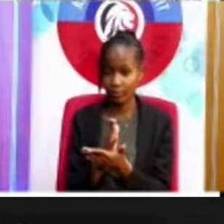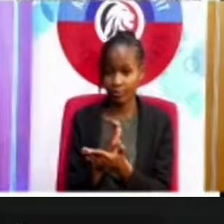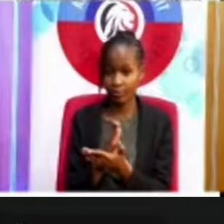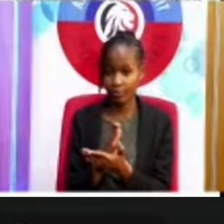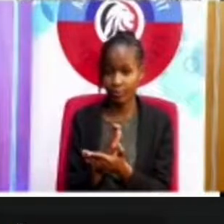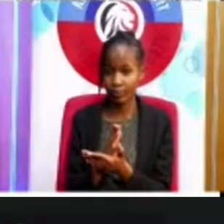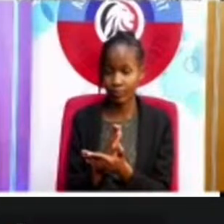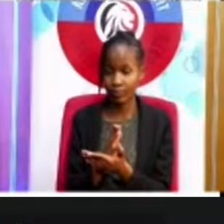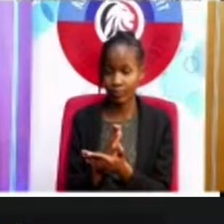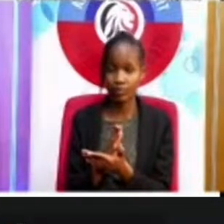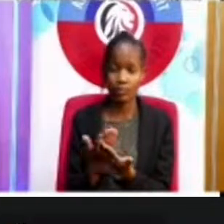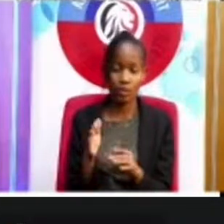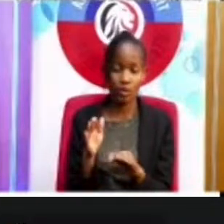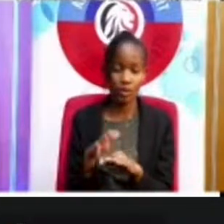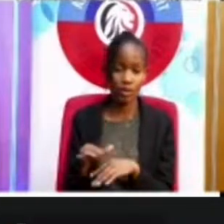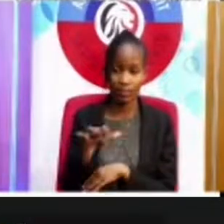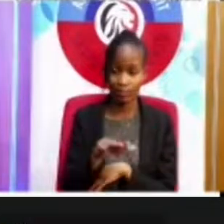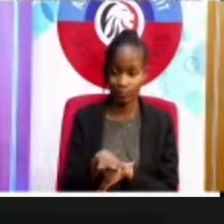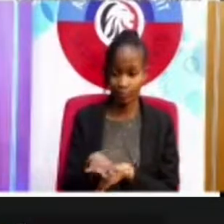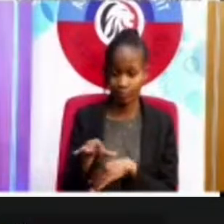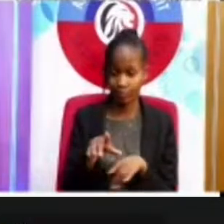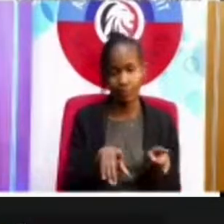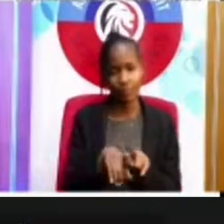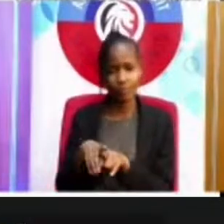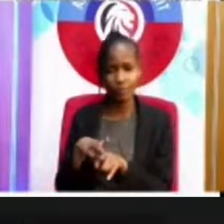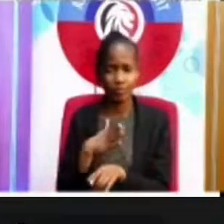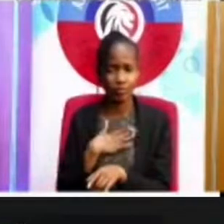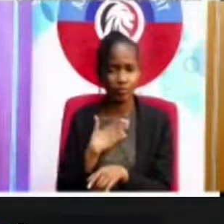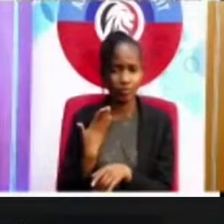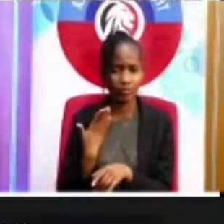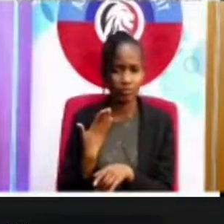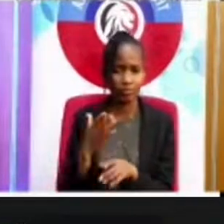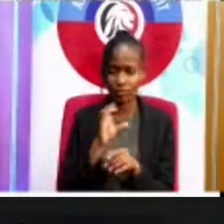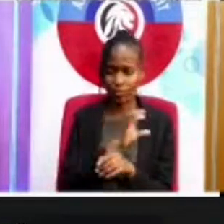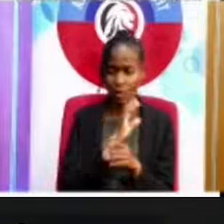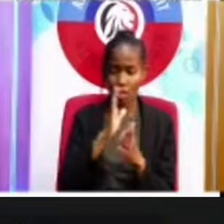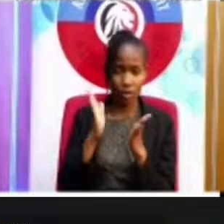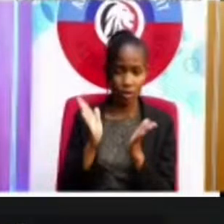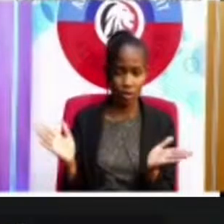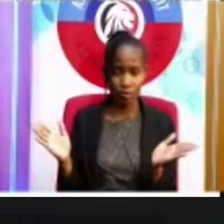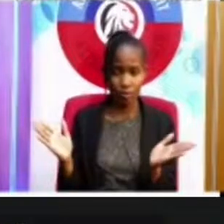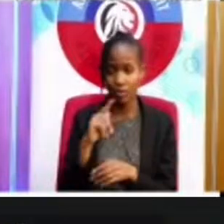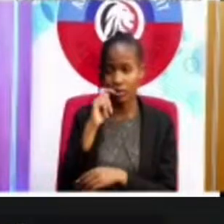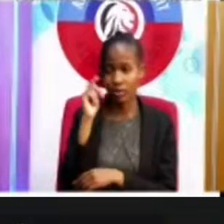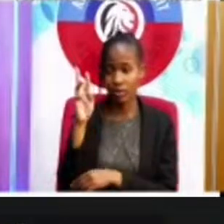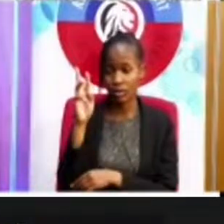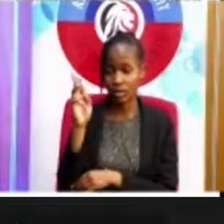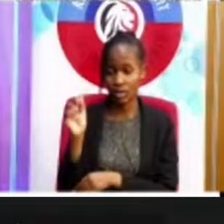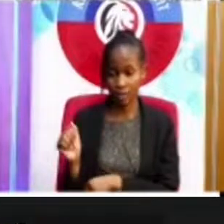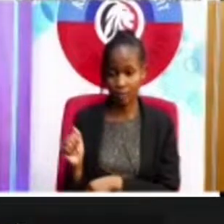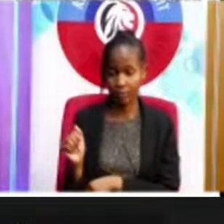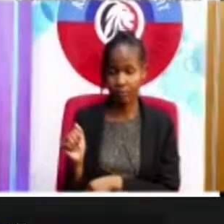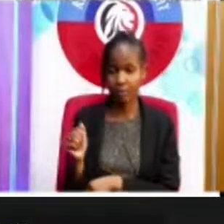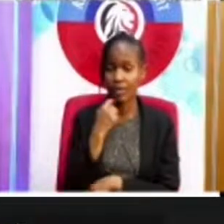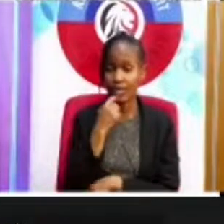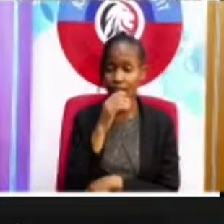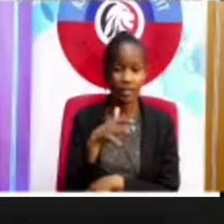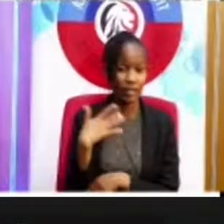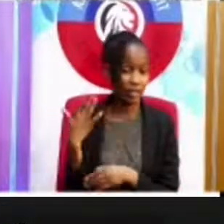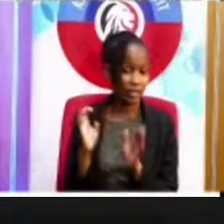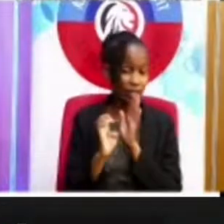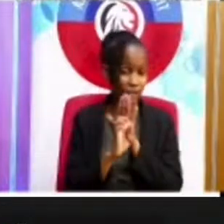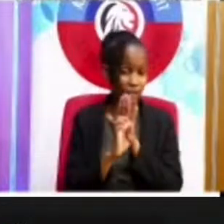ground. My colleague, the Commissioner General of Kenya Revenue Authority, mentioned things like